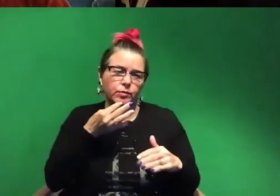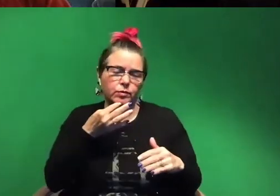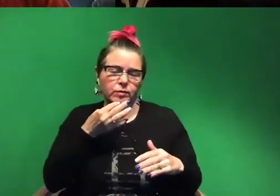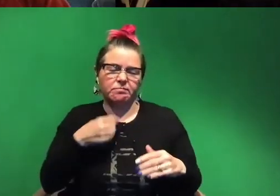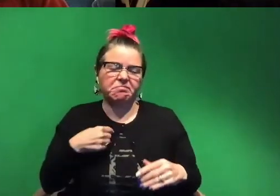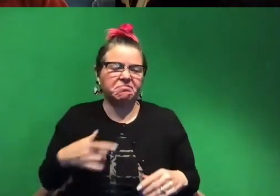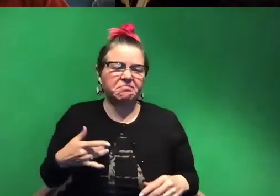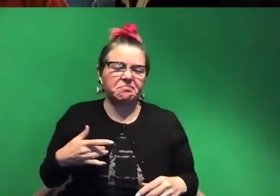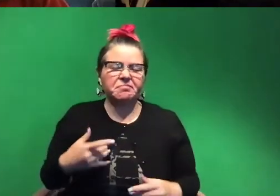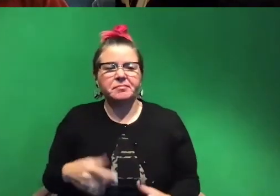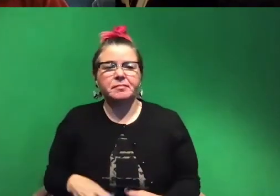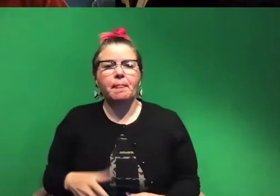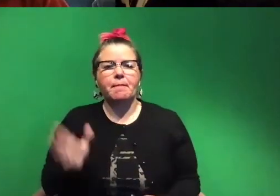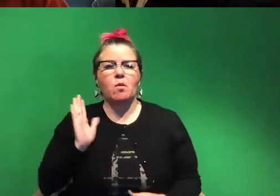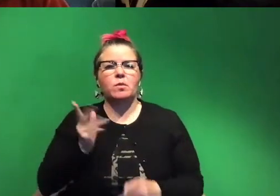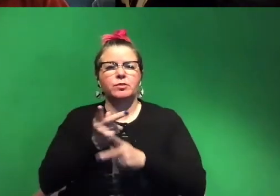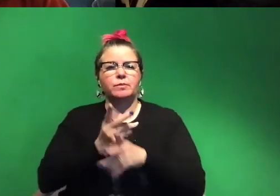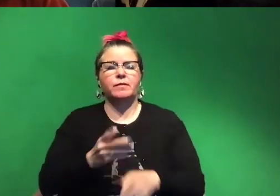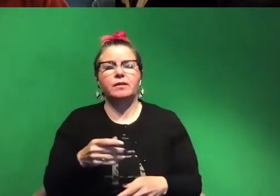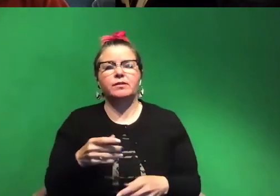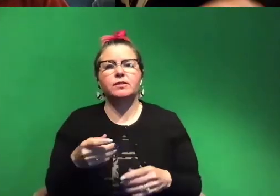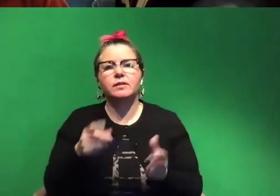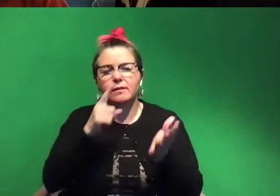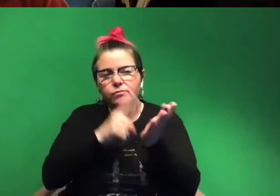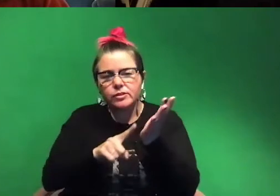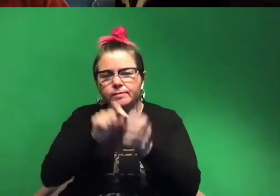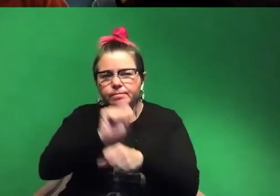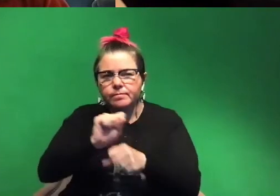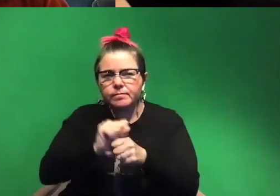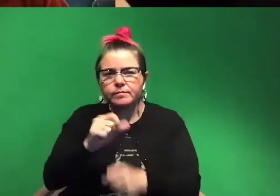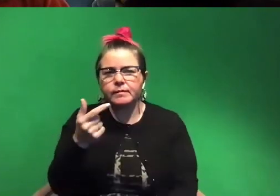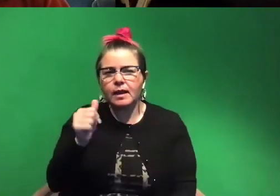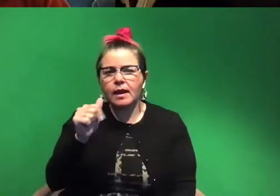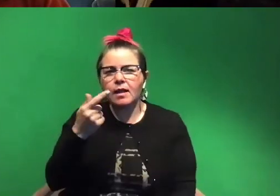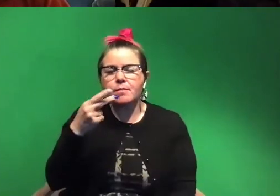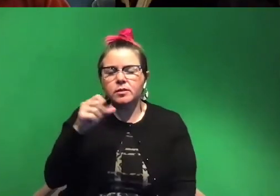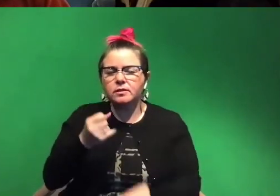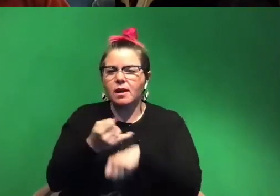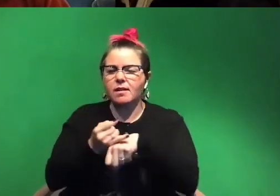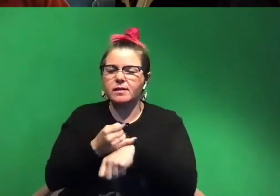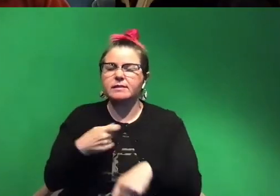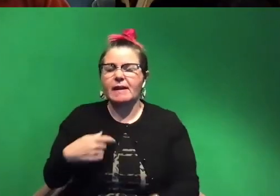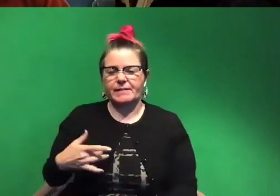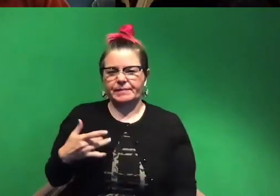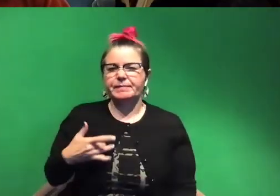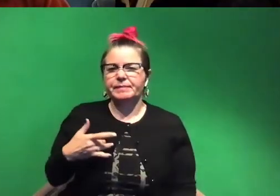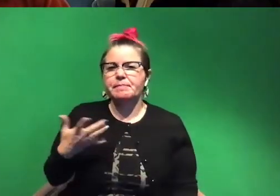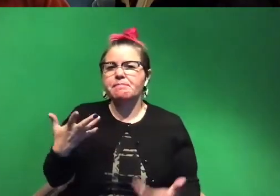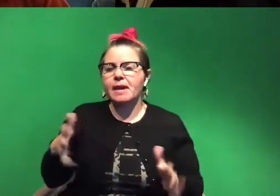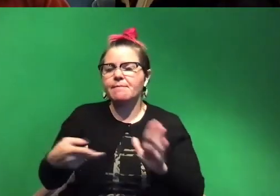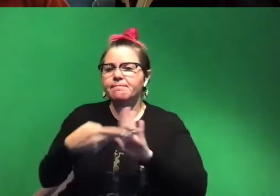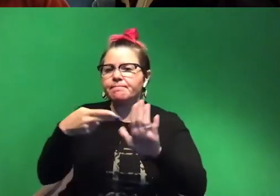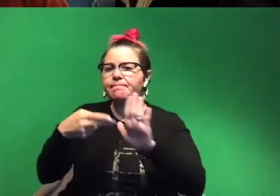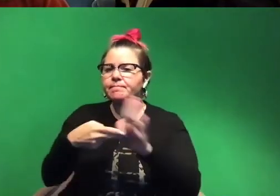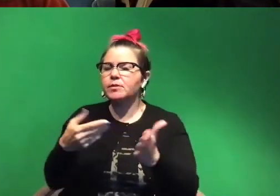understand. My old supervisor has been doing some work down in the Galapagos, and I believe they have maybe described some new species,